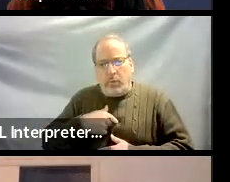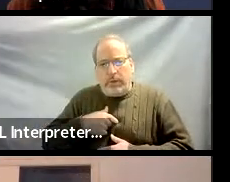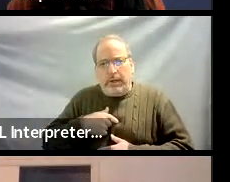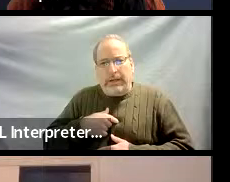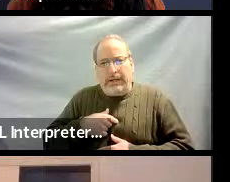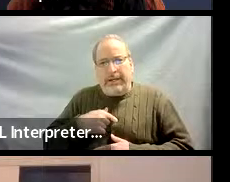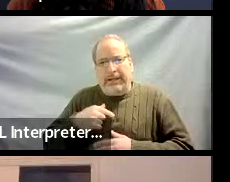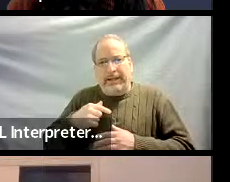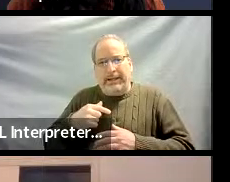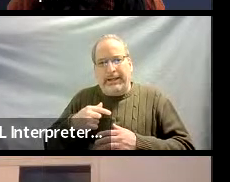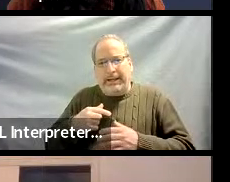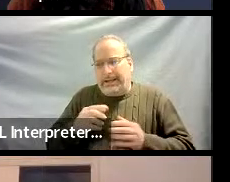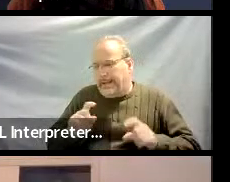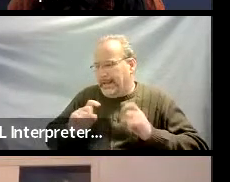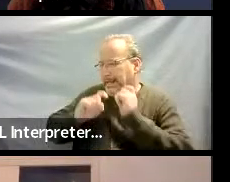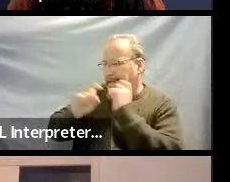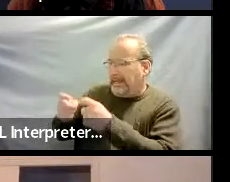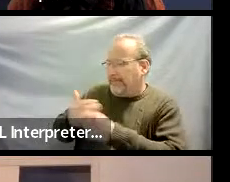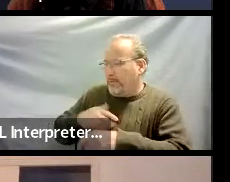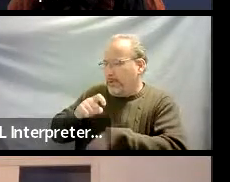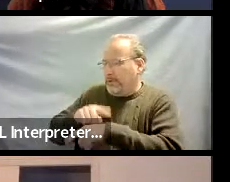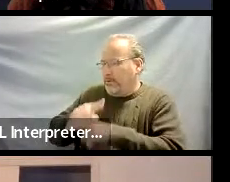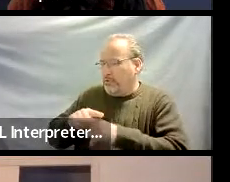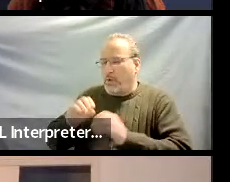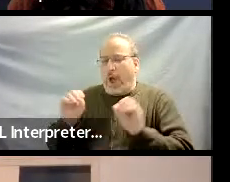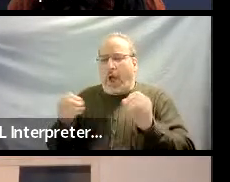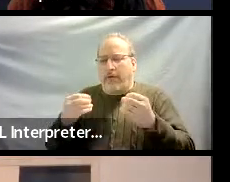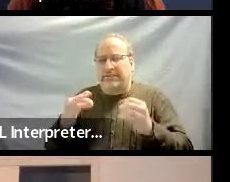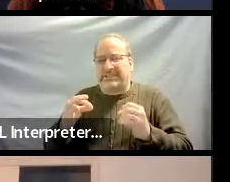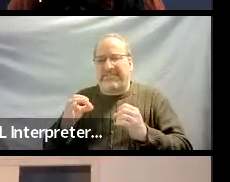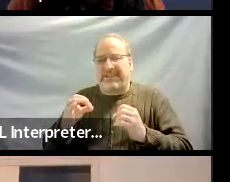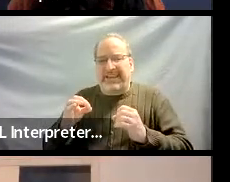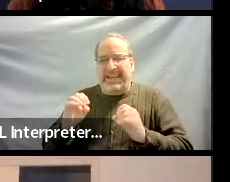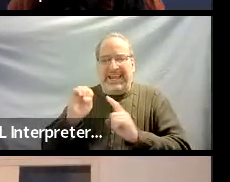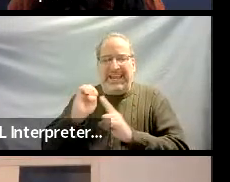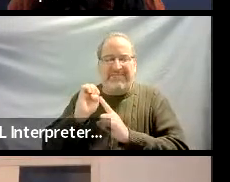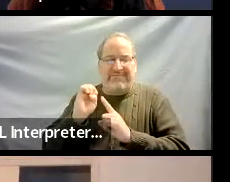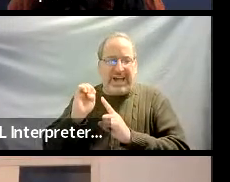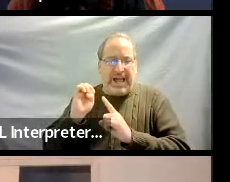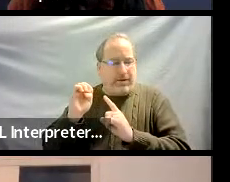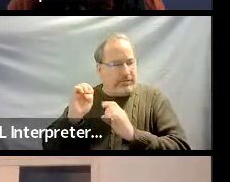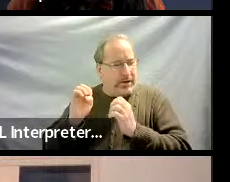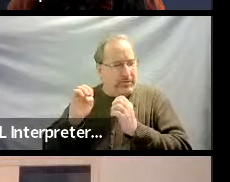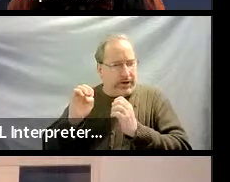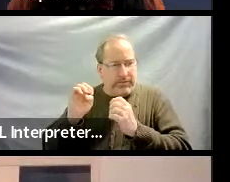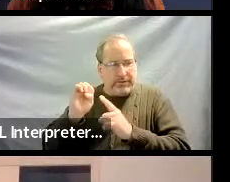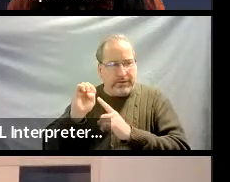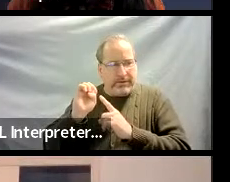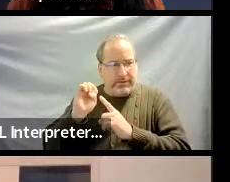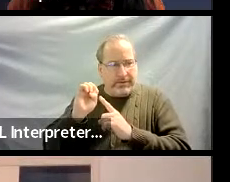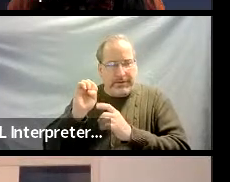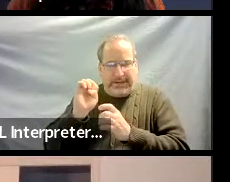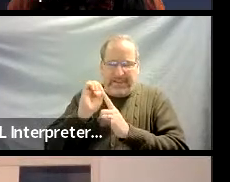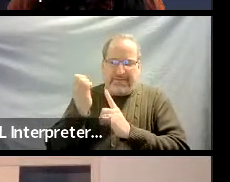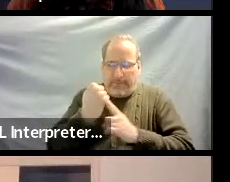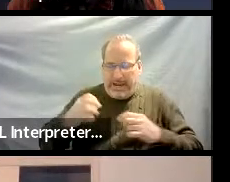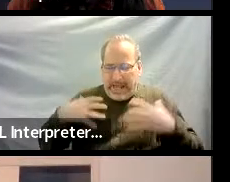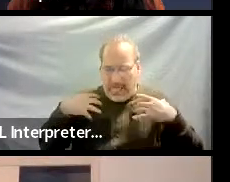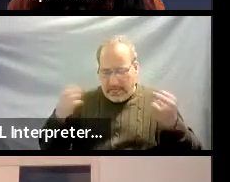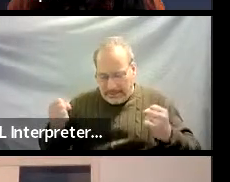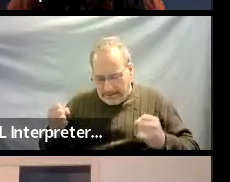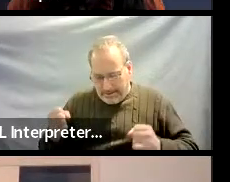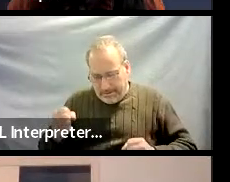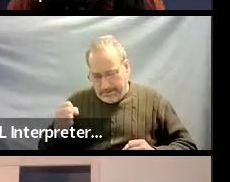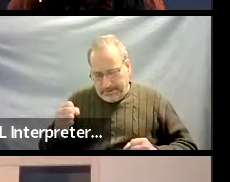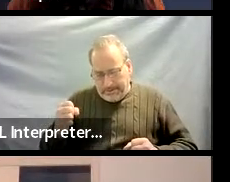time over to the Office of Environmental Health Hazards Assessment, but I did want to point out also, just in case